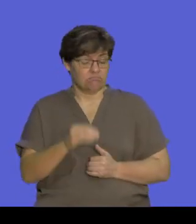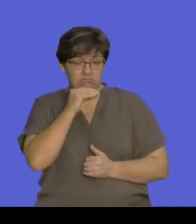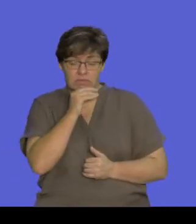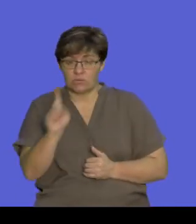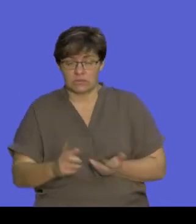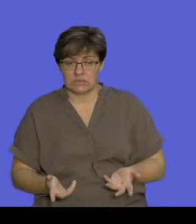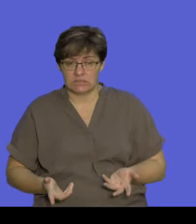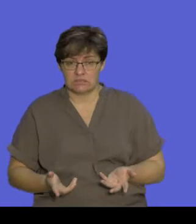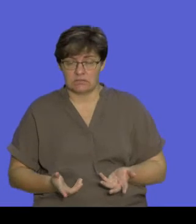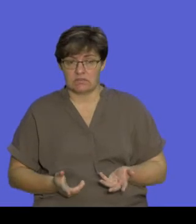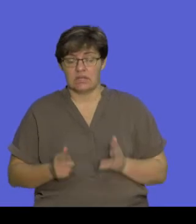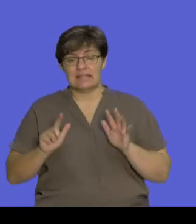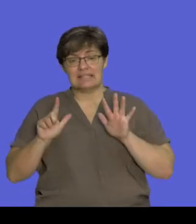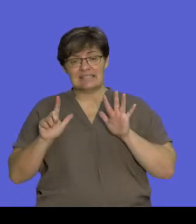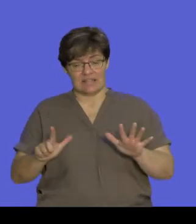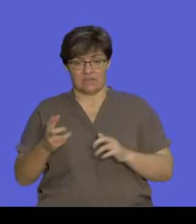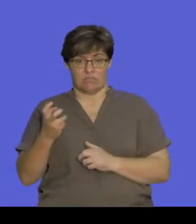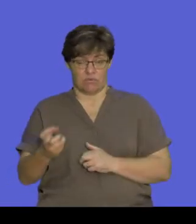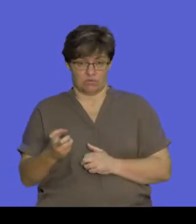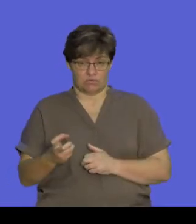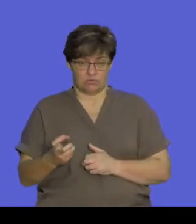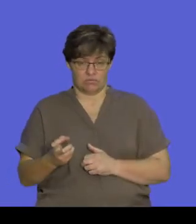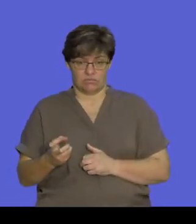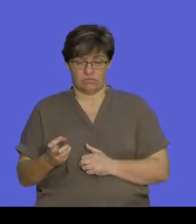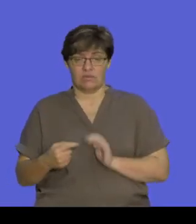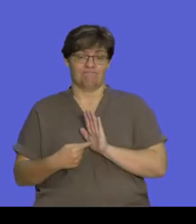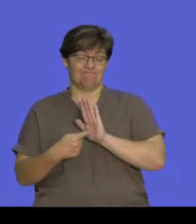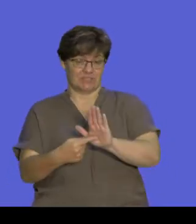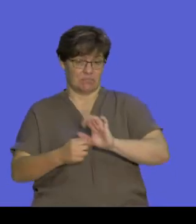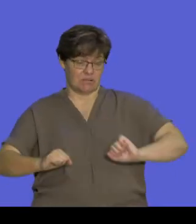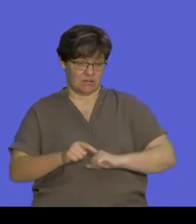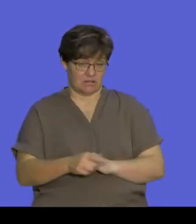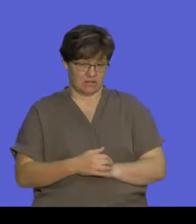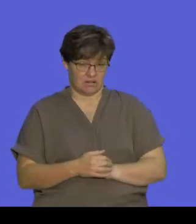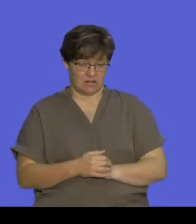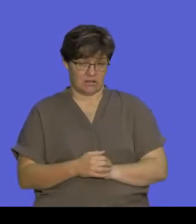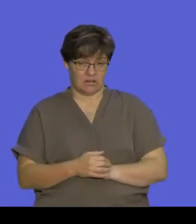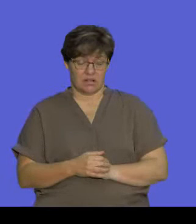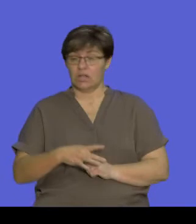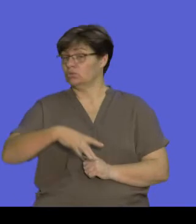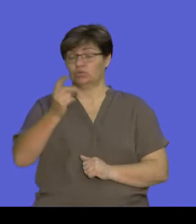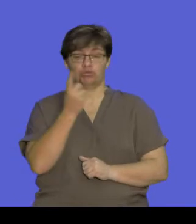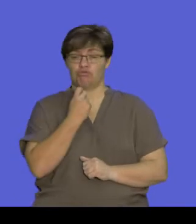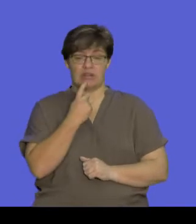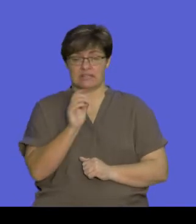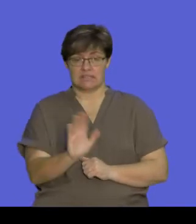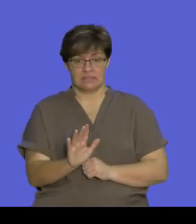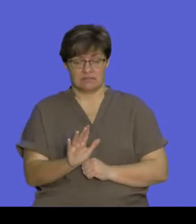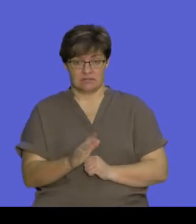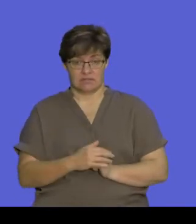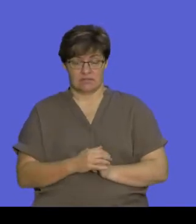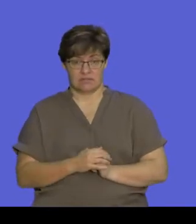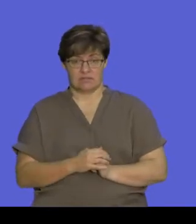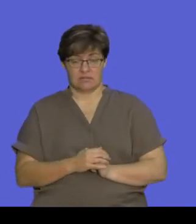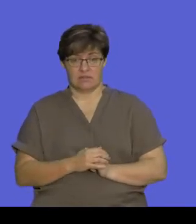I have 7 balls in the sample space, and I didn't choose a red ball to start with. So if I'm